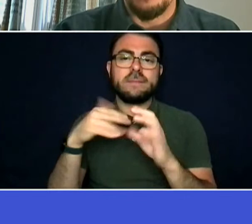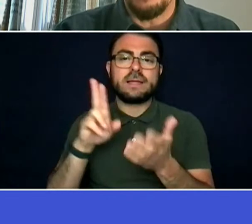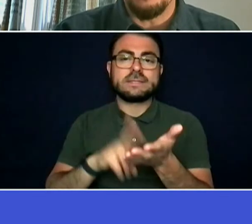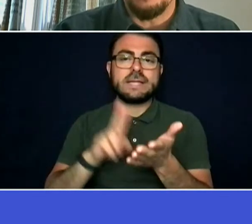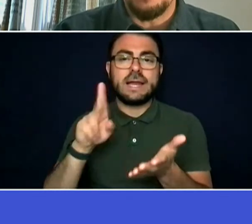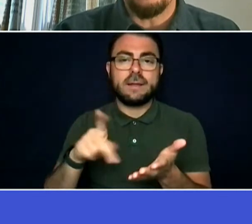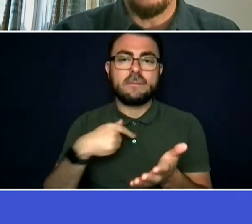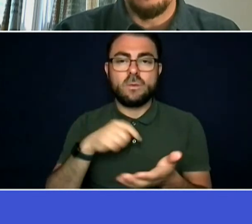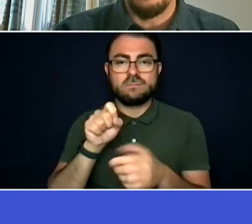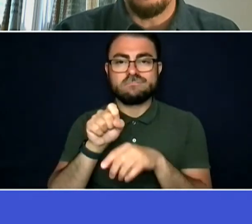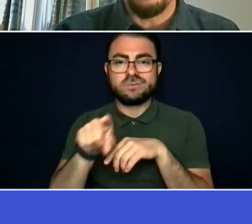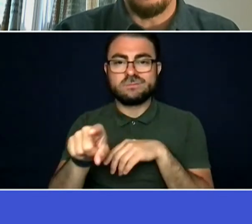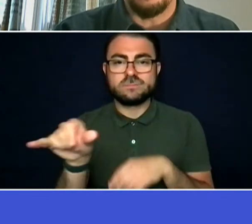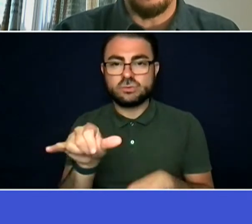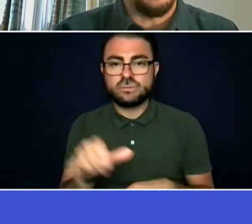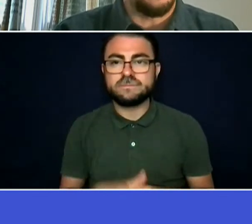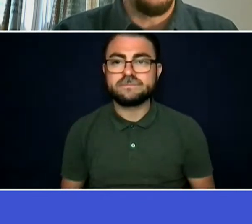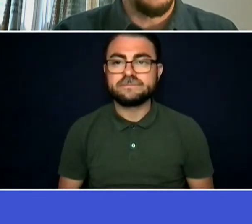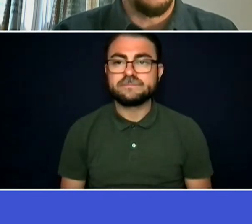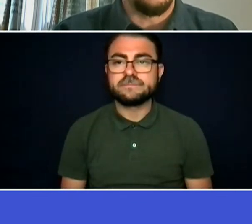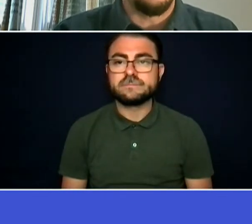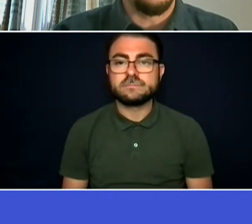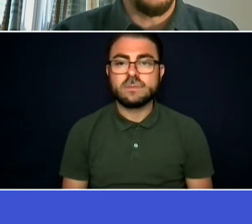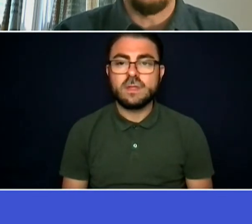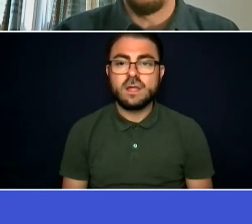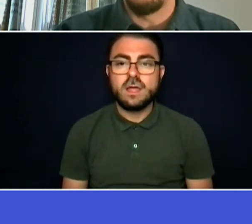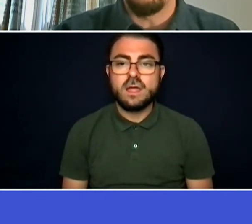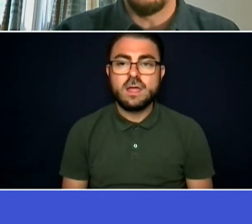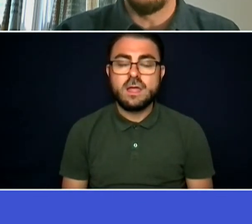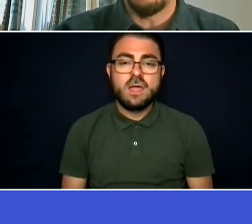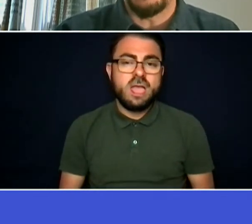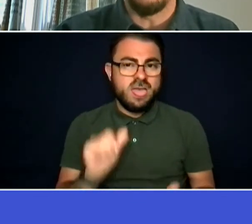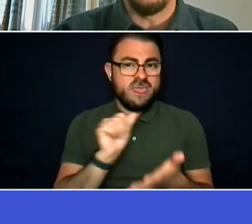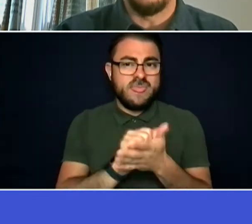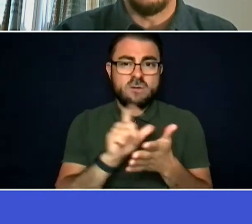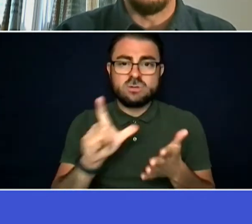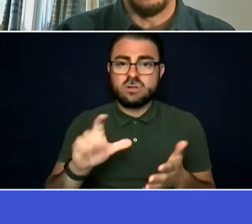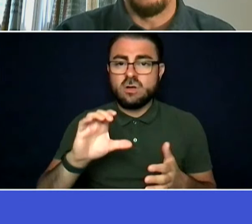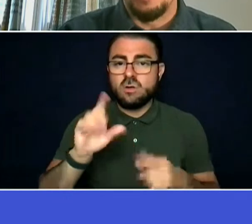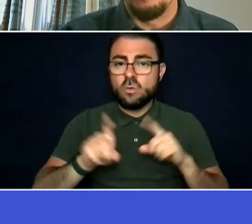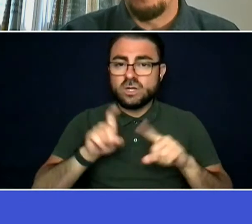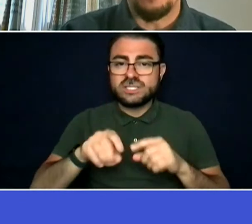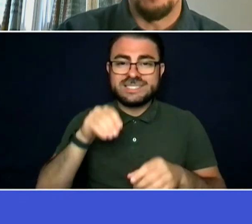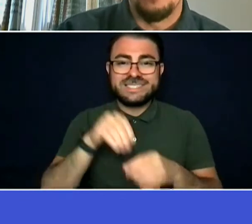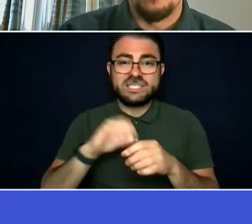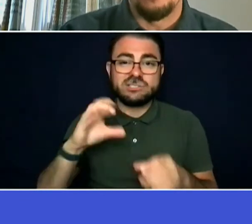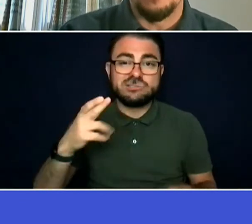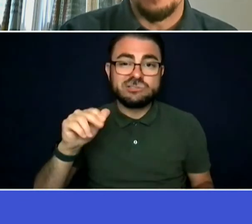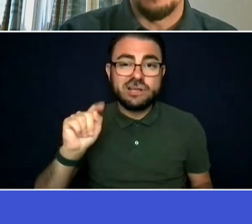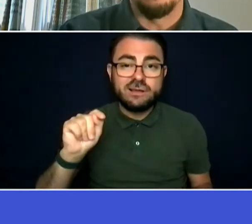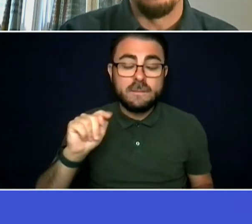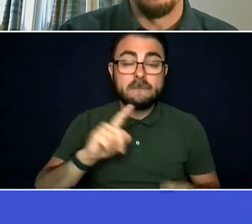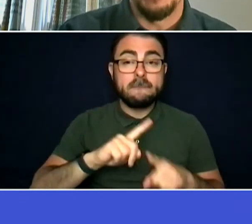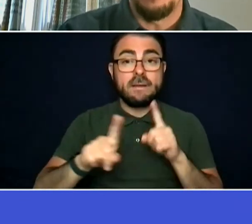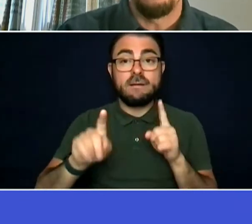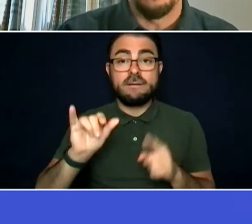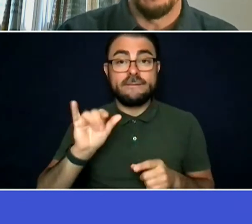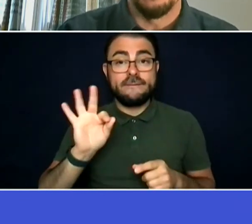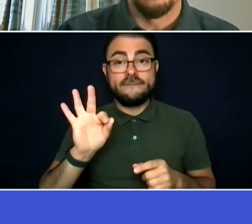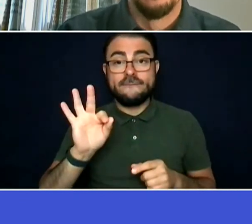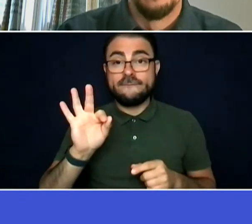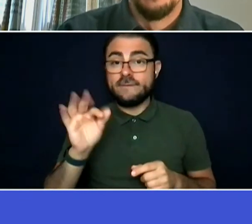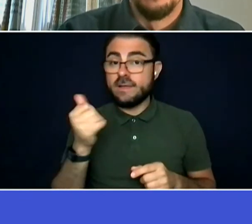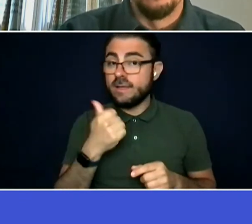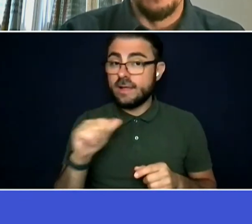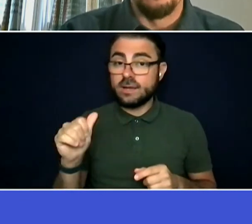I think that's the end of the questions we have in the chat. If you have questions live, feel